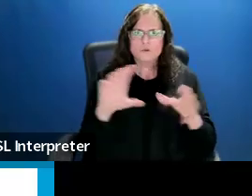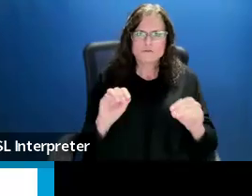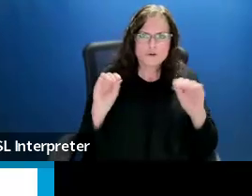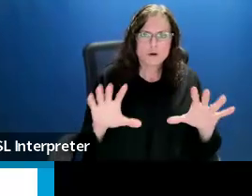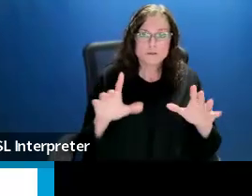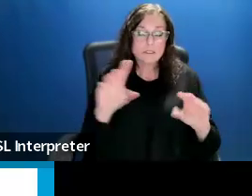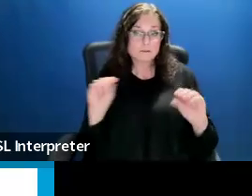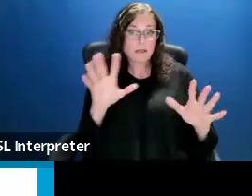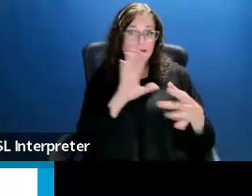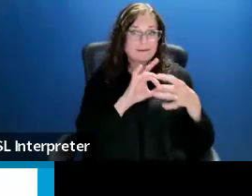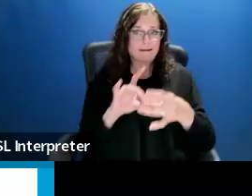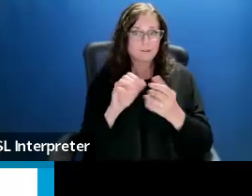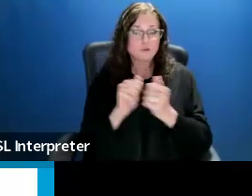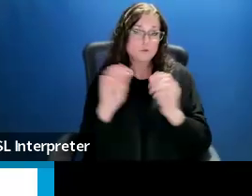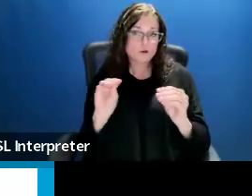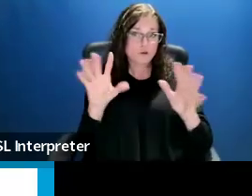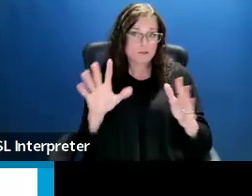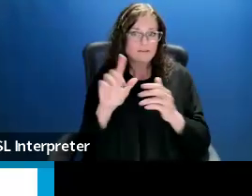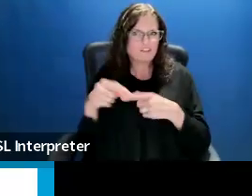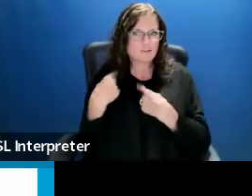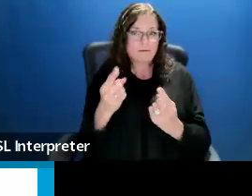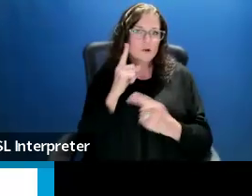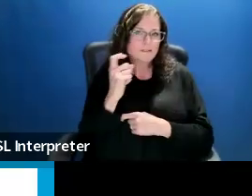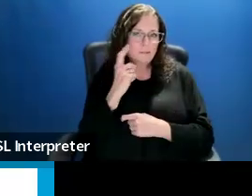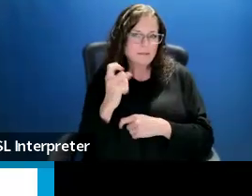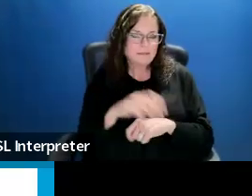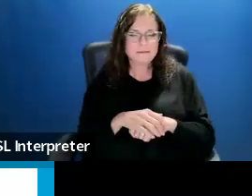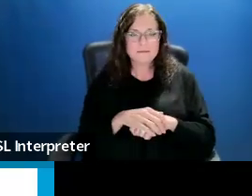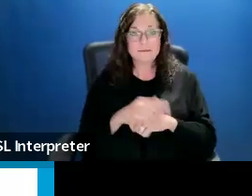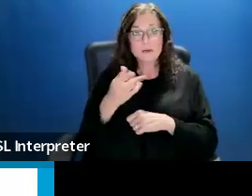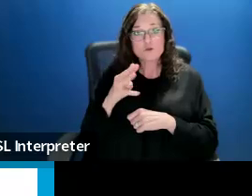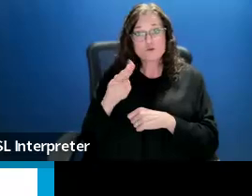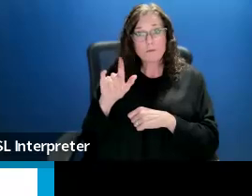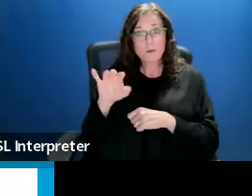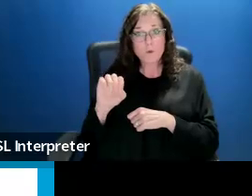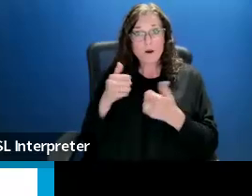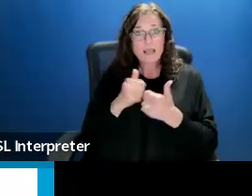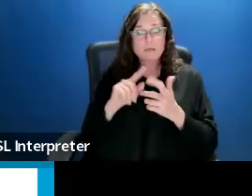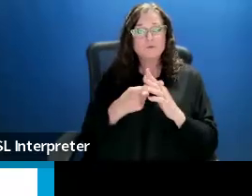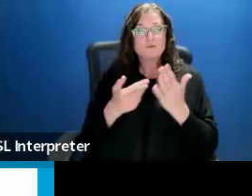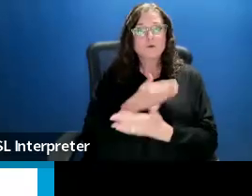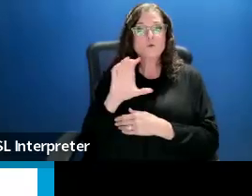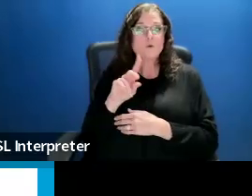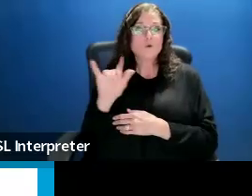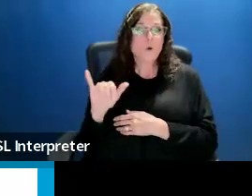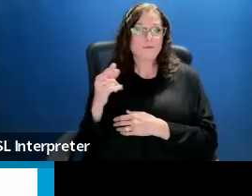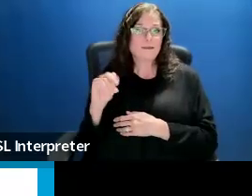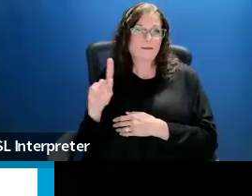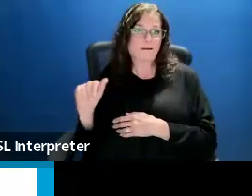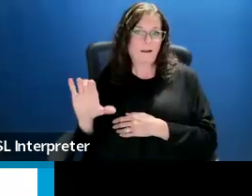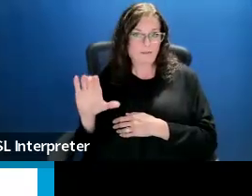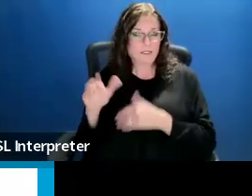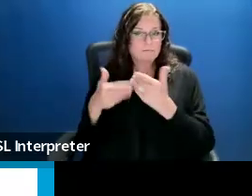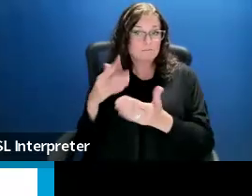her spellbinding connection to it than she ever suspected. The Grimlore Game is the start of a new cozy gothic series that's